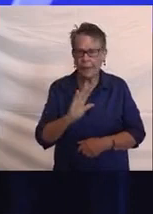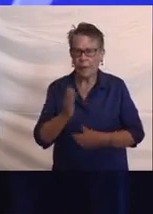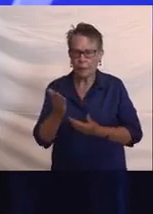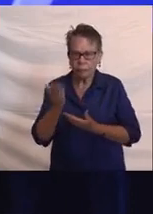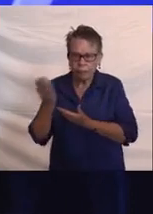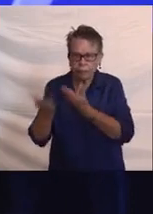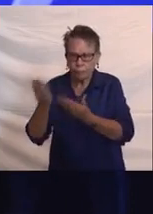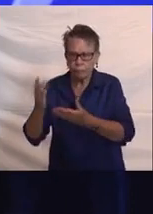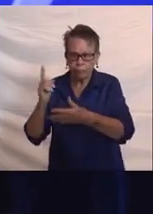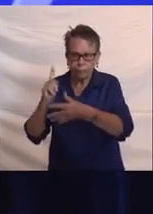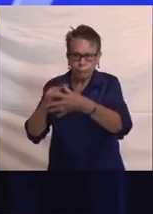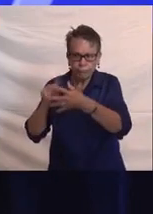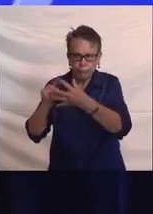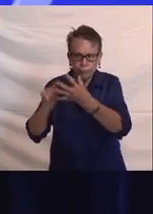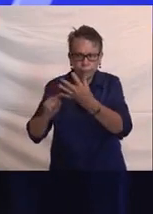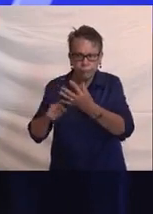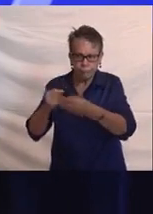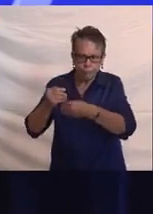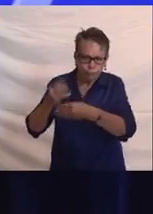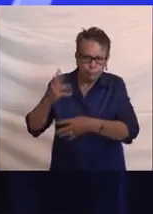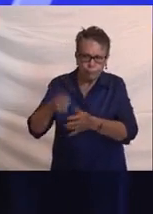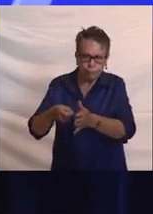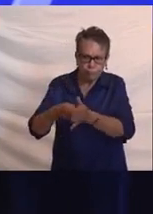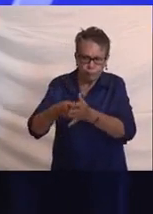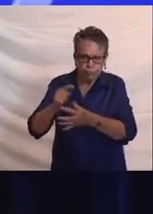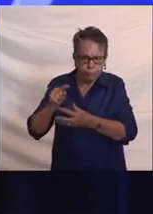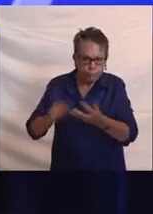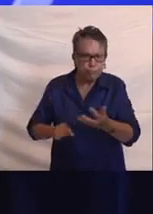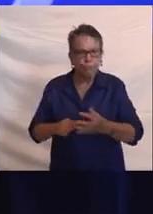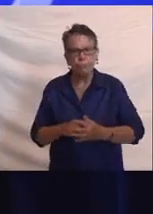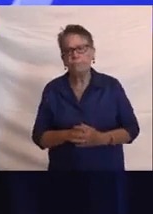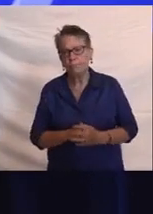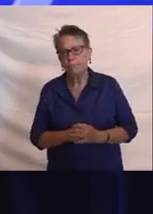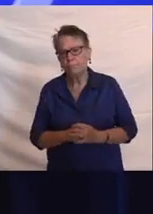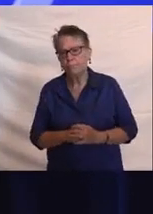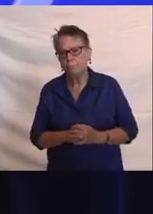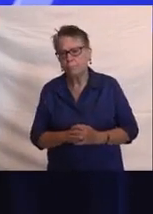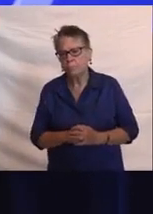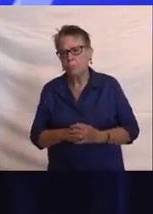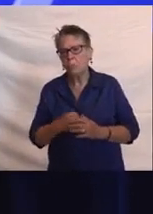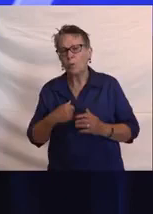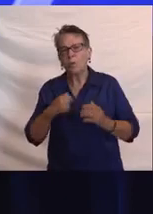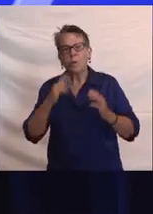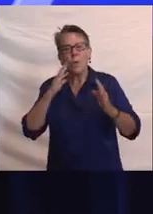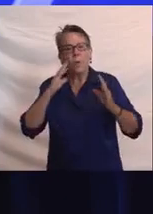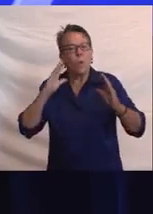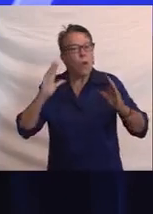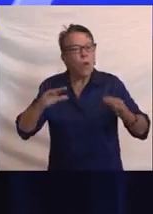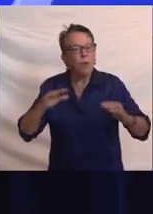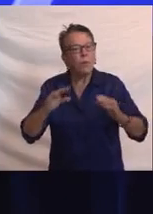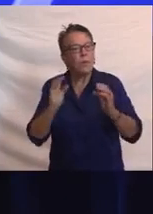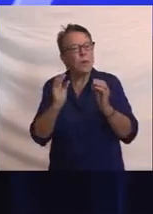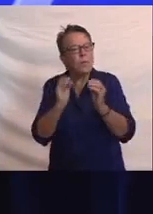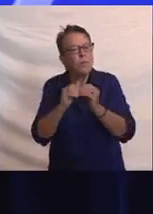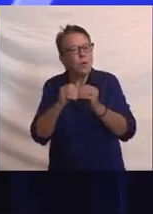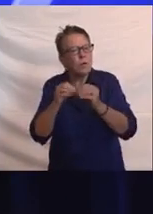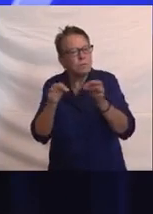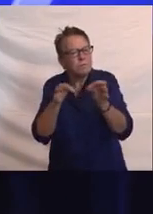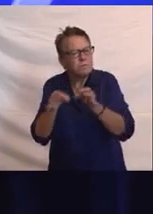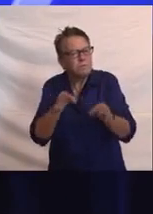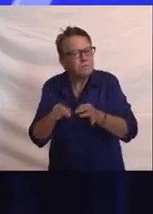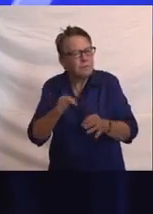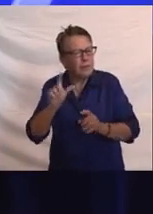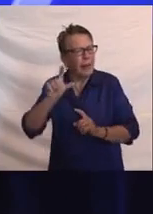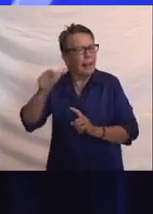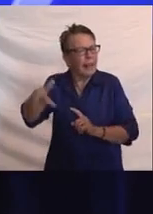be a situation of either or, one before another, as we did when we didn't have enough vaccine supply. But we